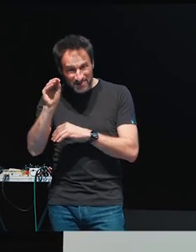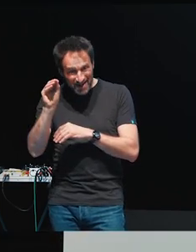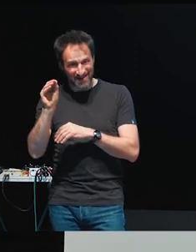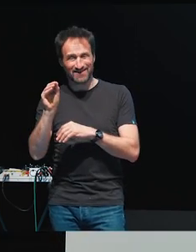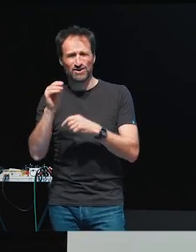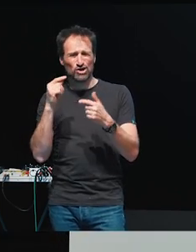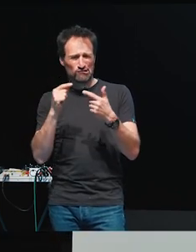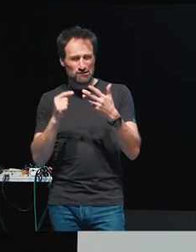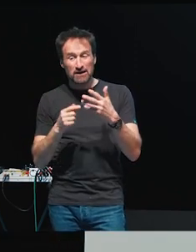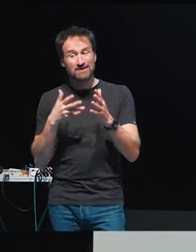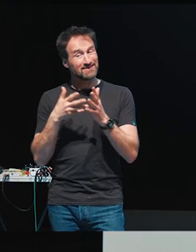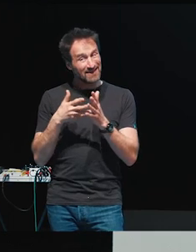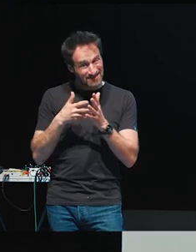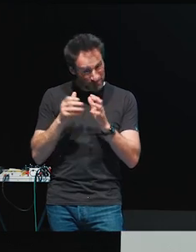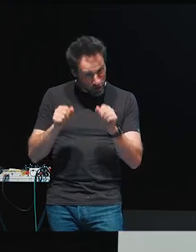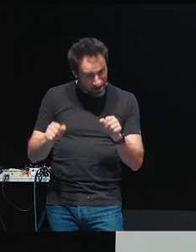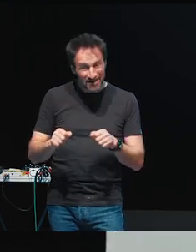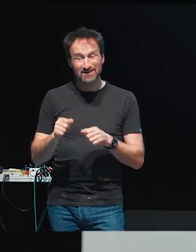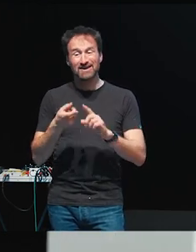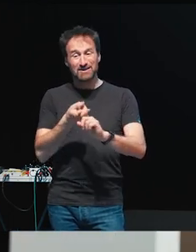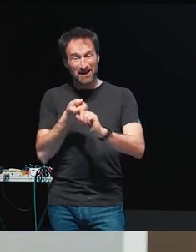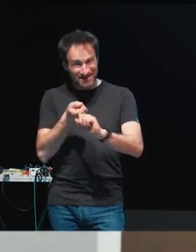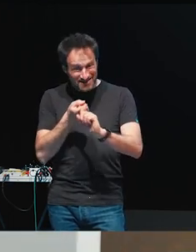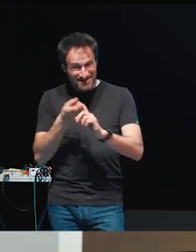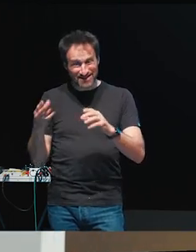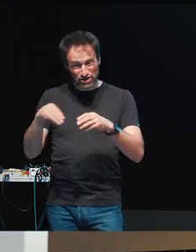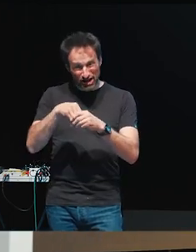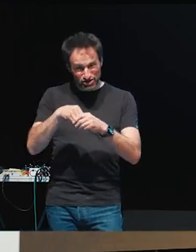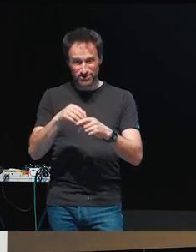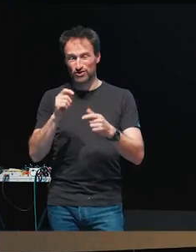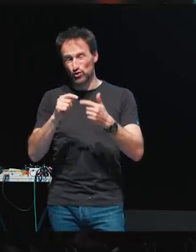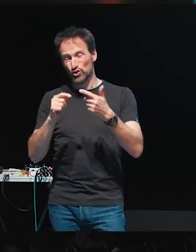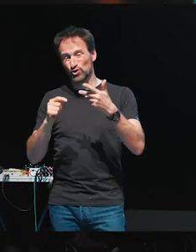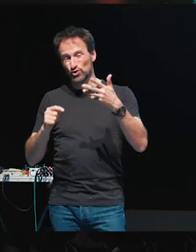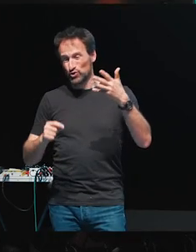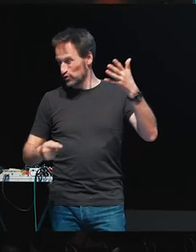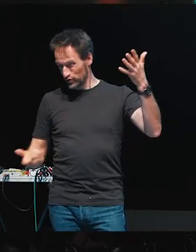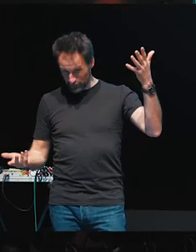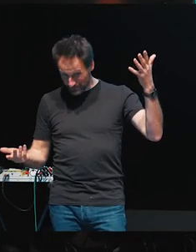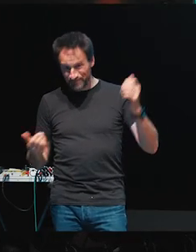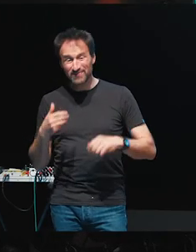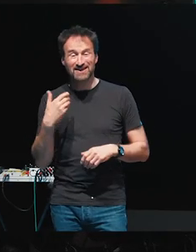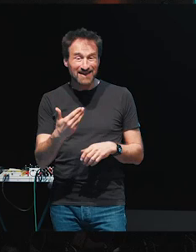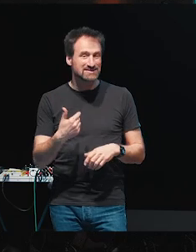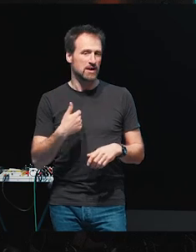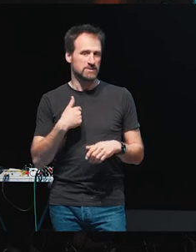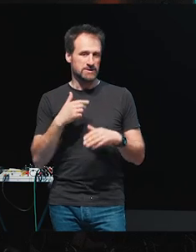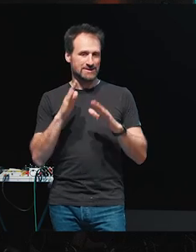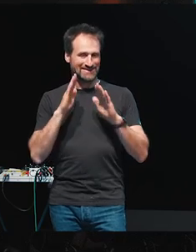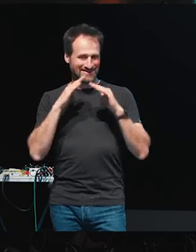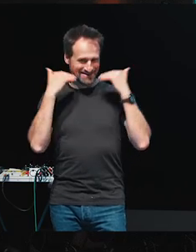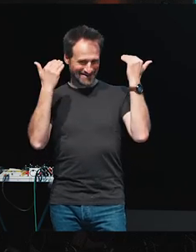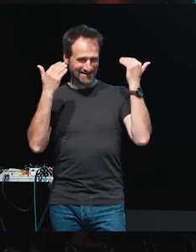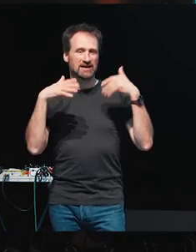like testability, dependency injection, and so on and so forth. And that's why I'm really happy that there are